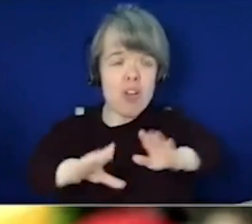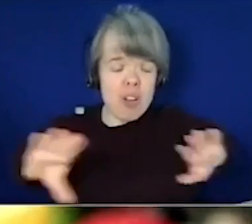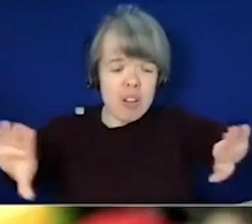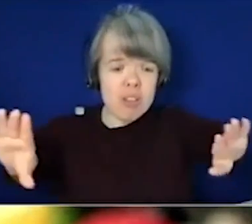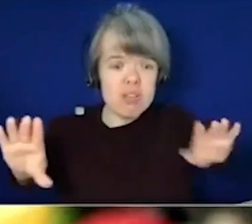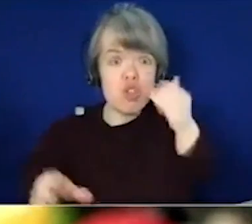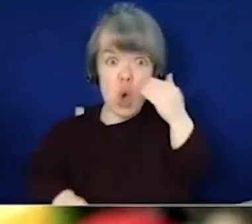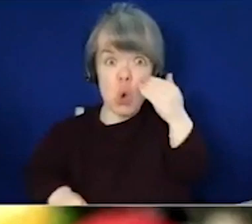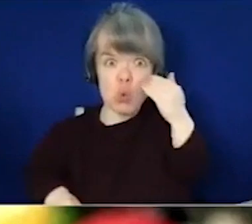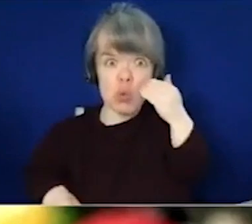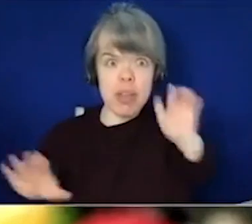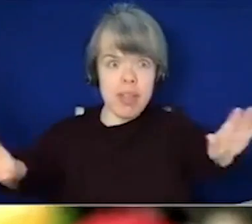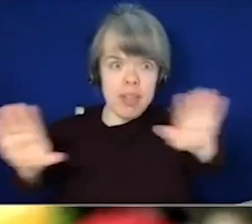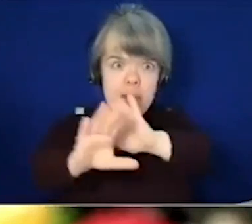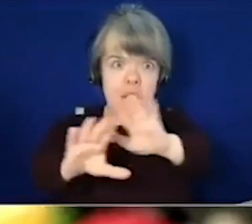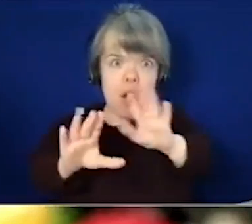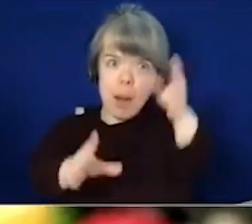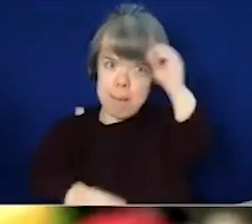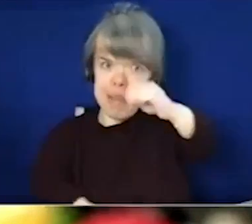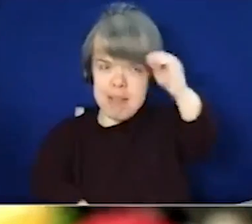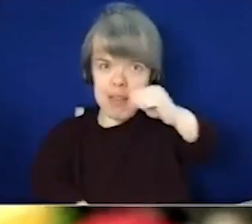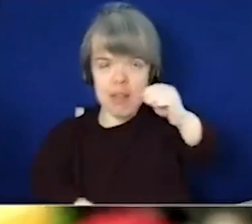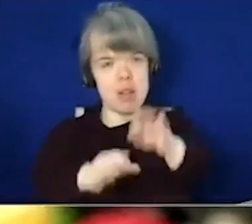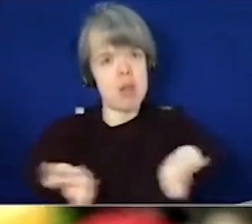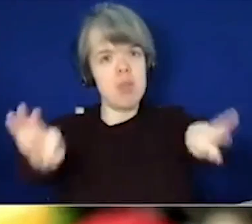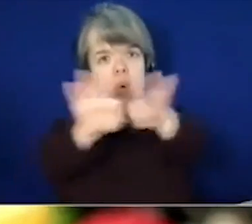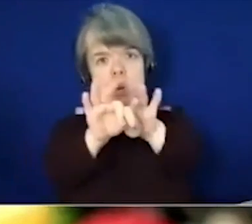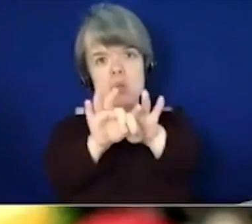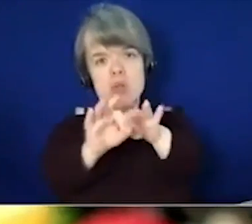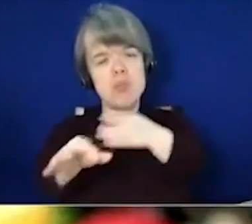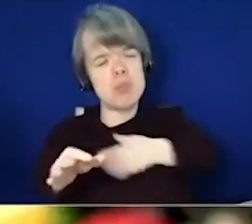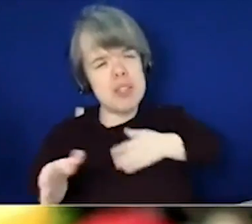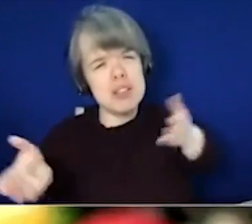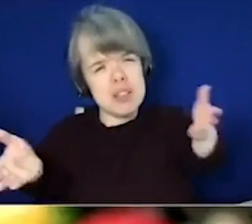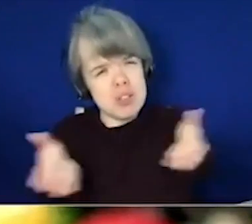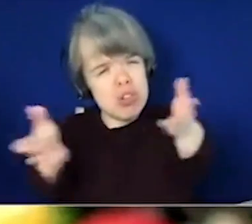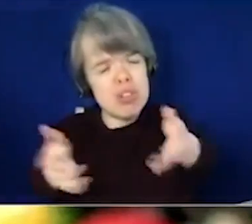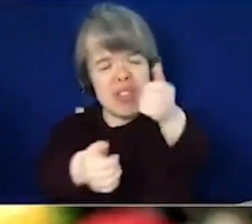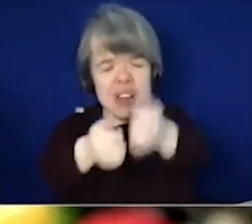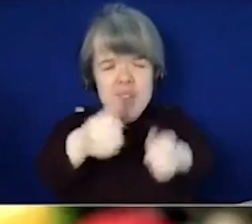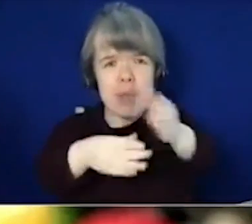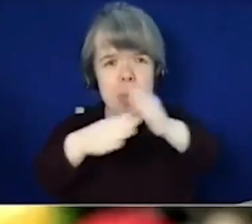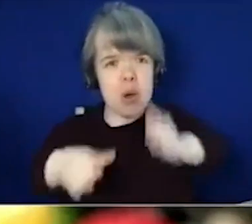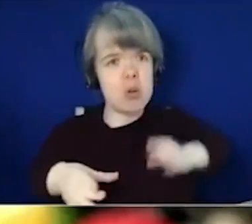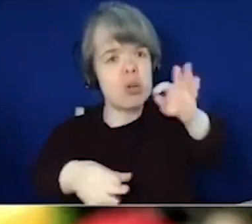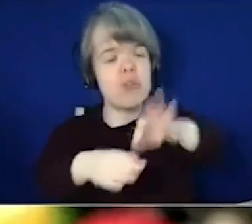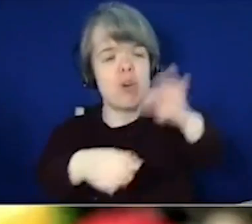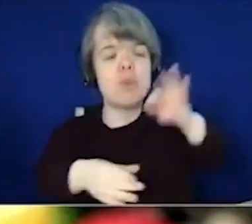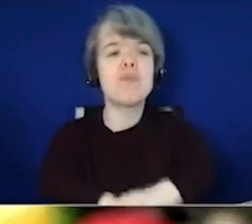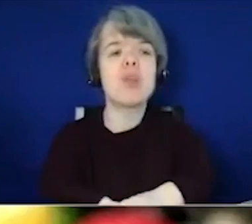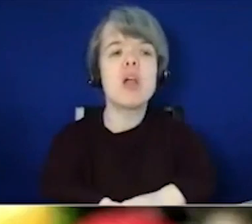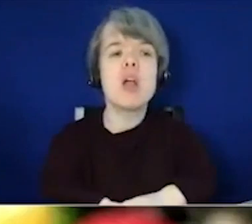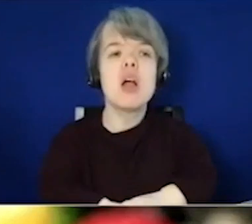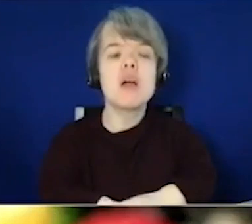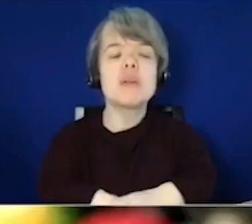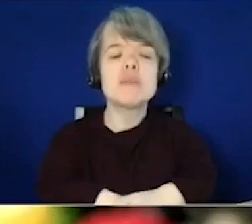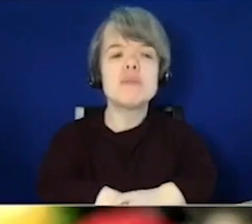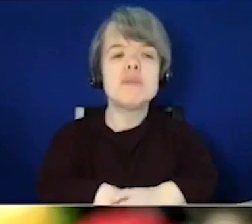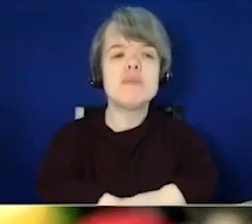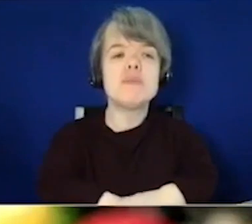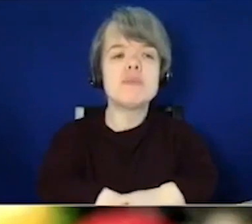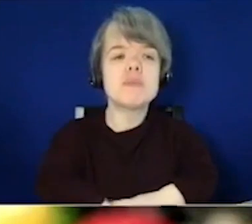Howard's love for this company is, but most importantly, how deep his love is for all of you and the incredible leaders you are. So